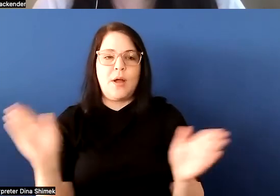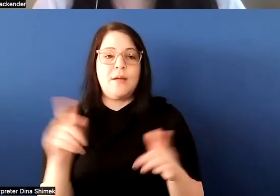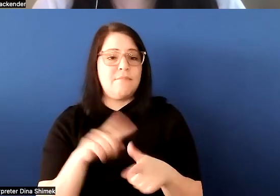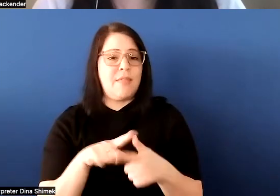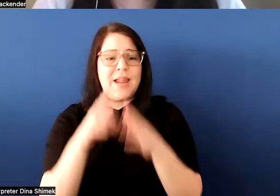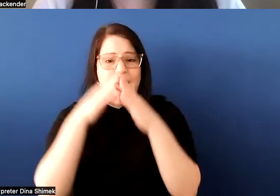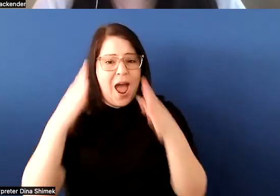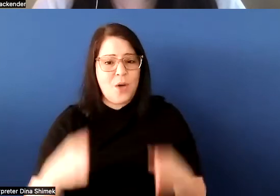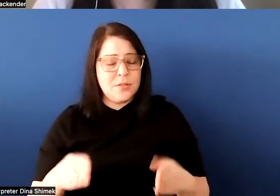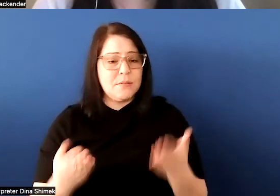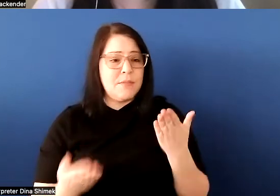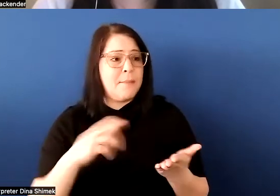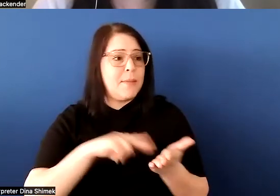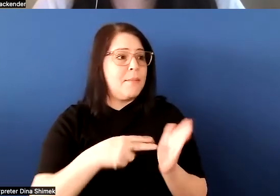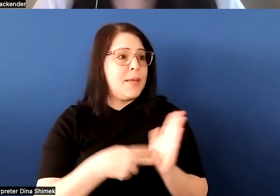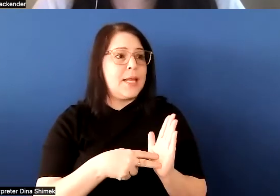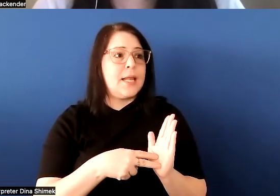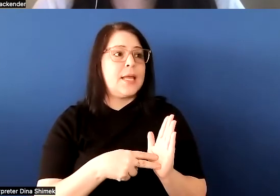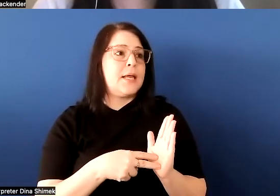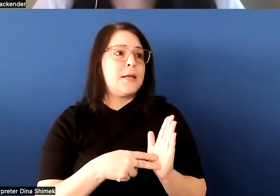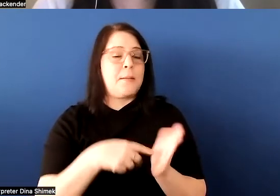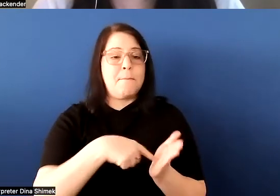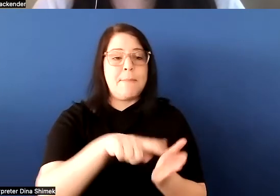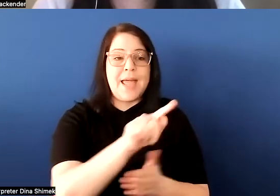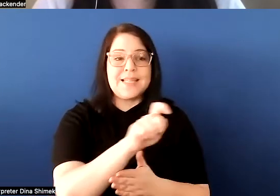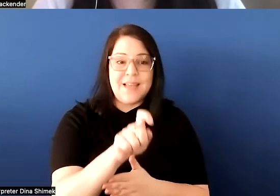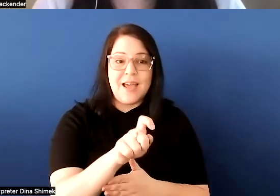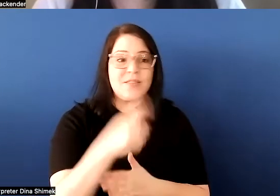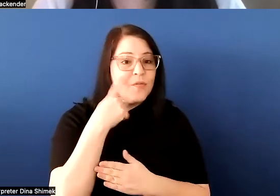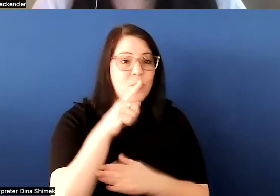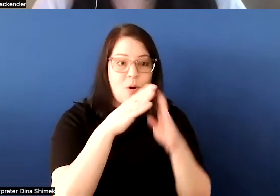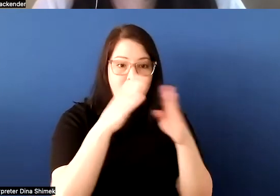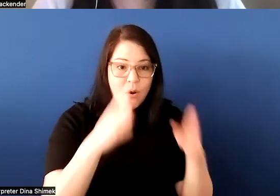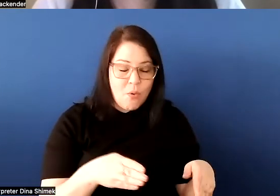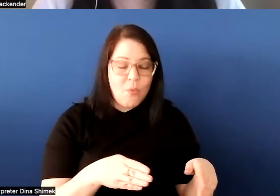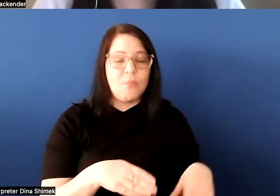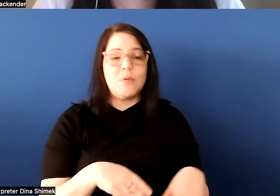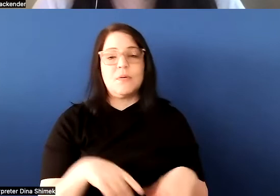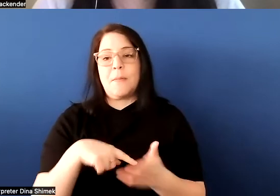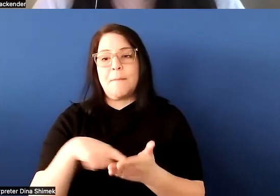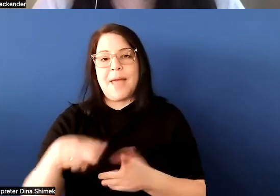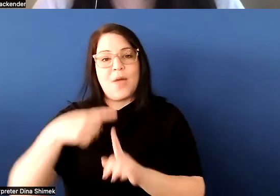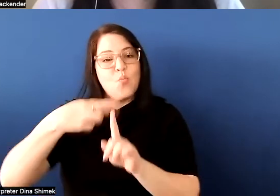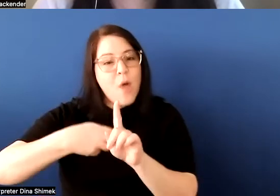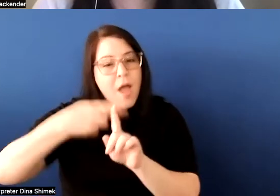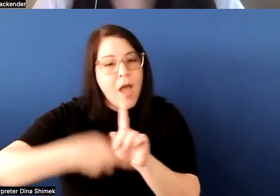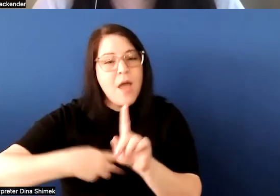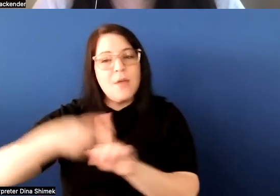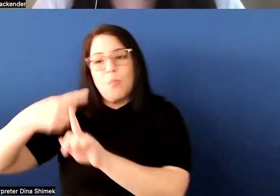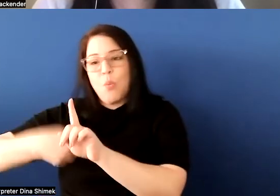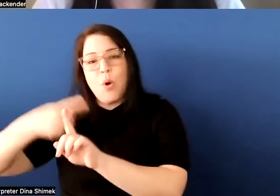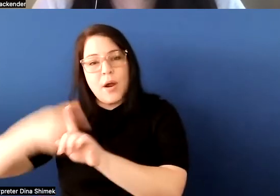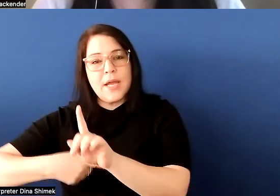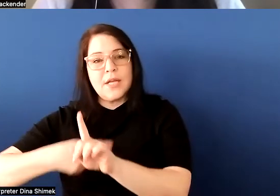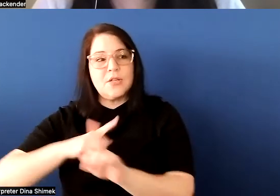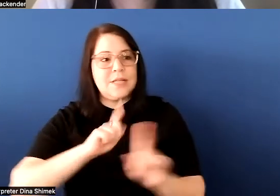housing, whether that be paying for your taxes for your home, paying your monthly rent mortgage, whether that be to a